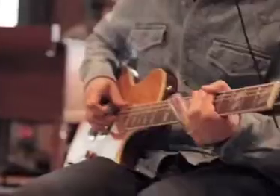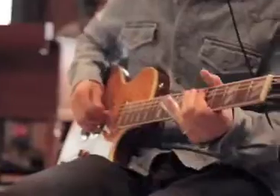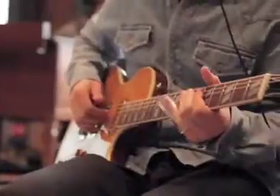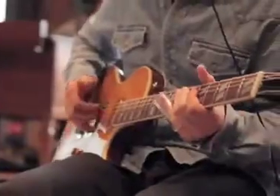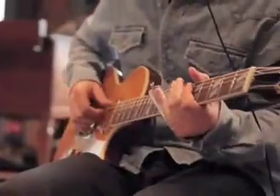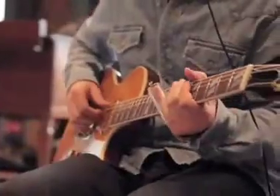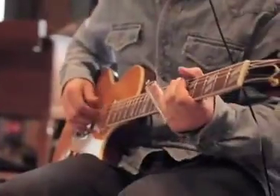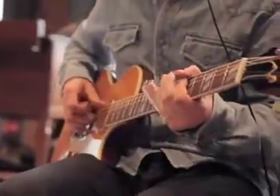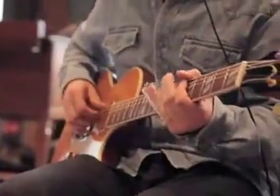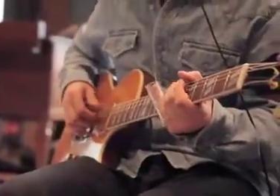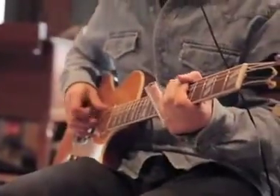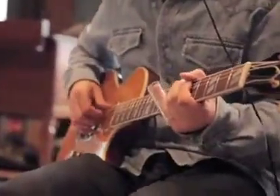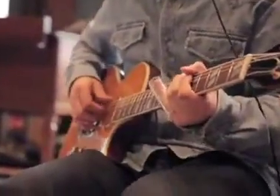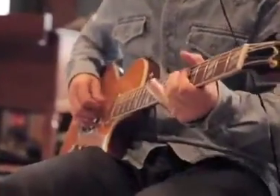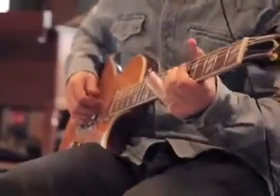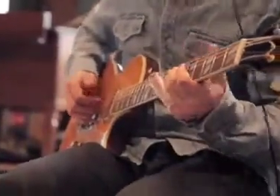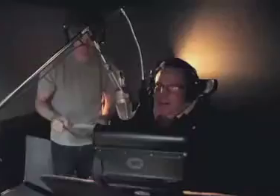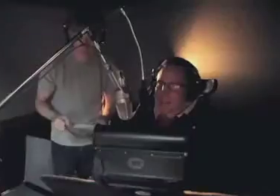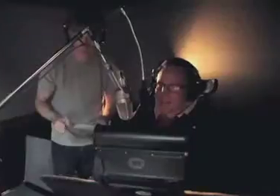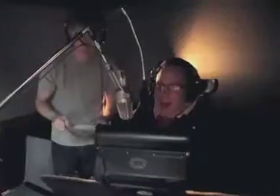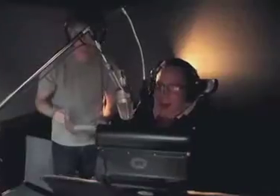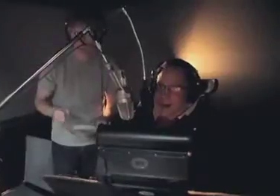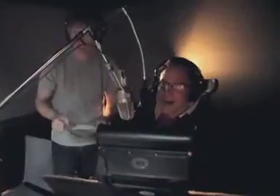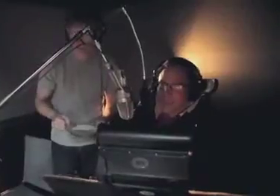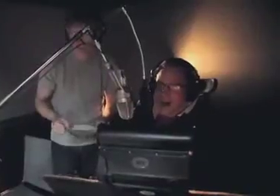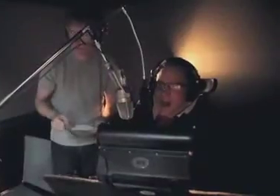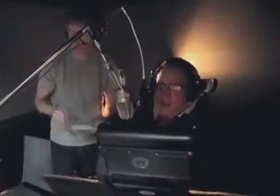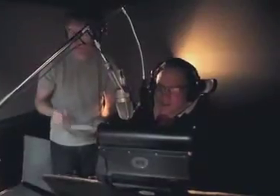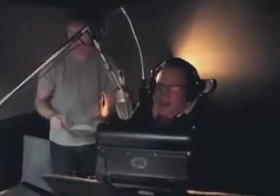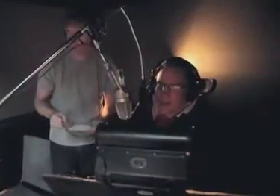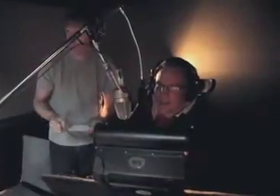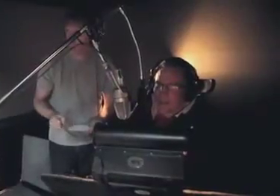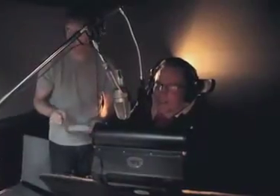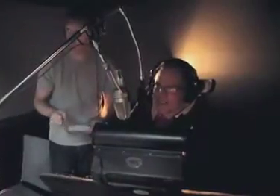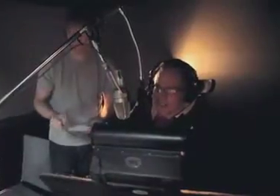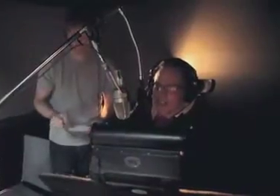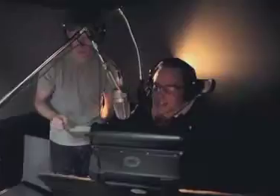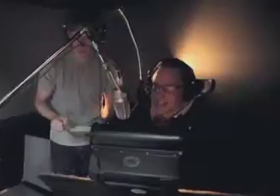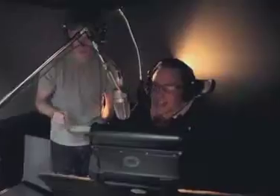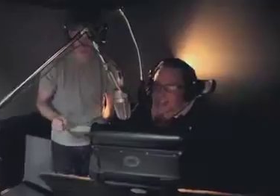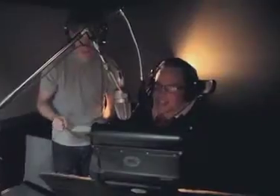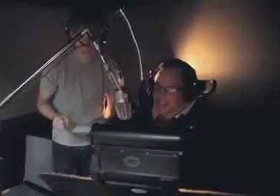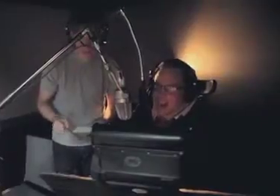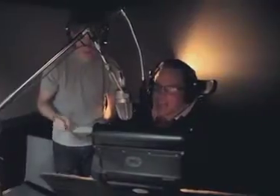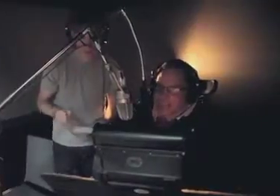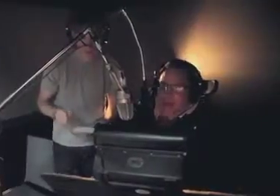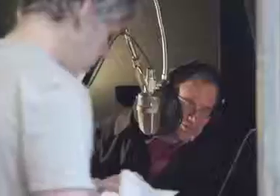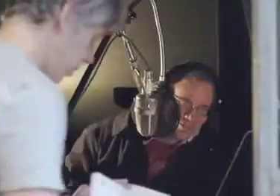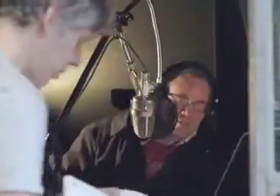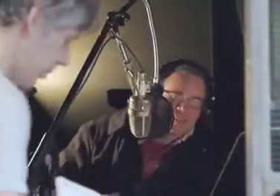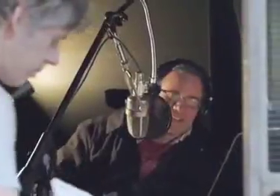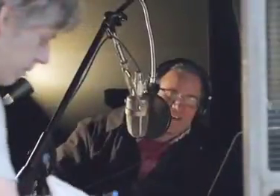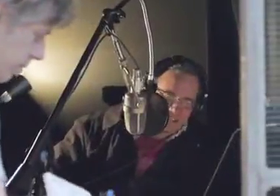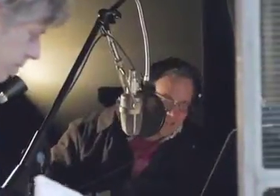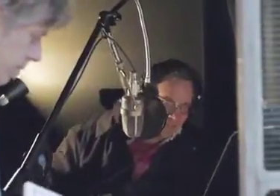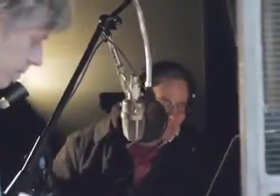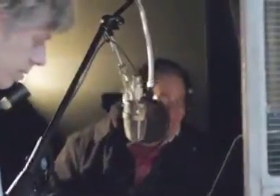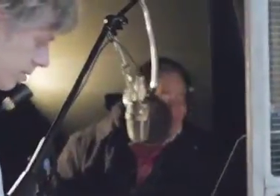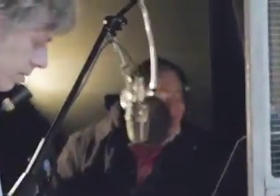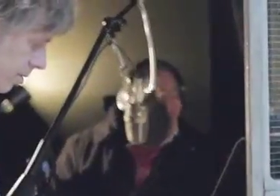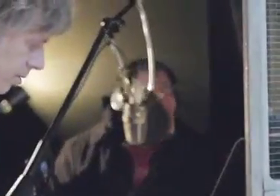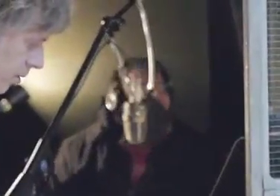My teacher used to take us for a march around the block, but I'd always make a detour to the candy shop. If you go back